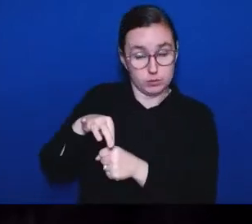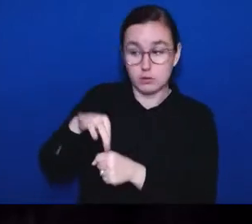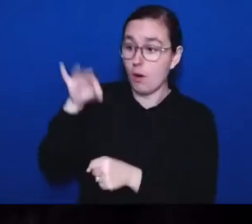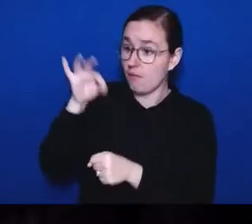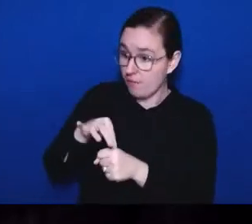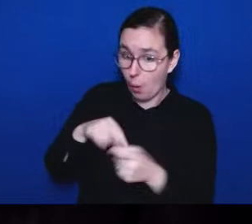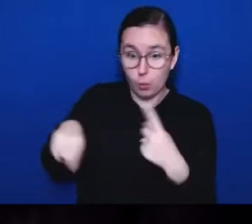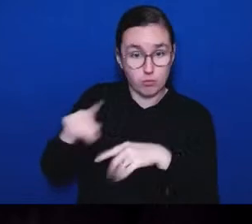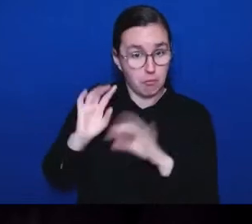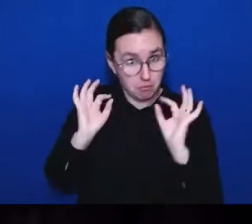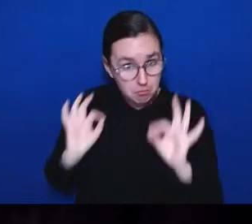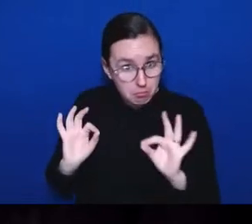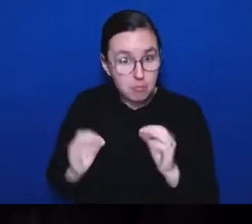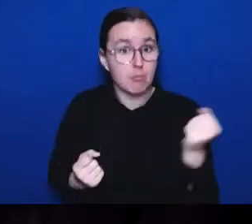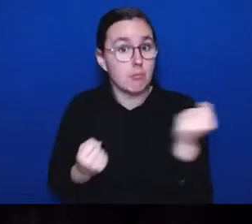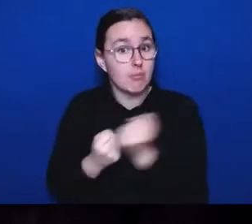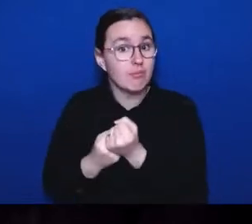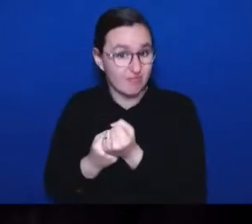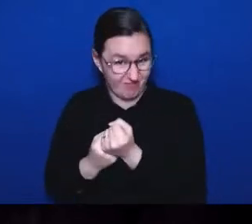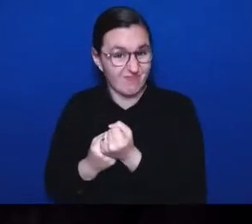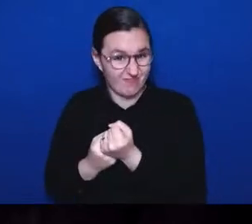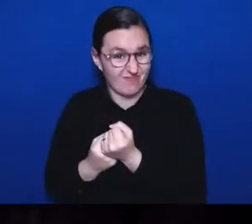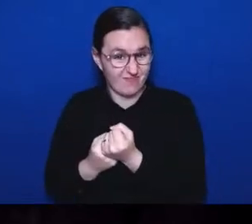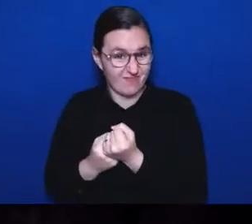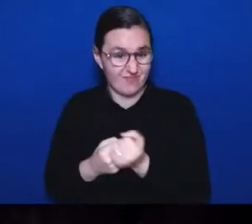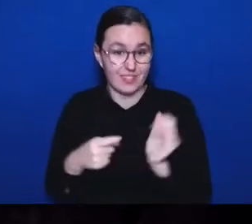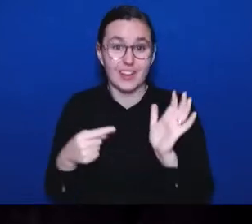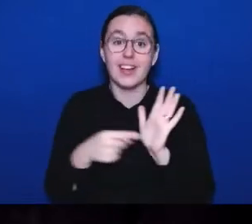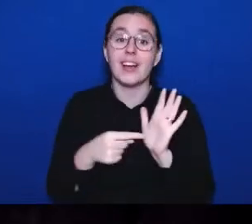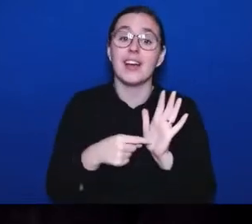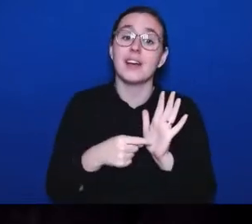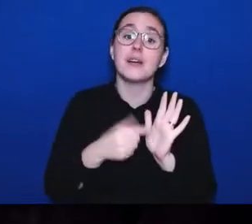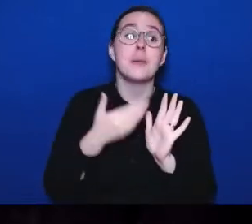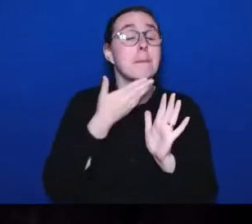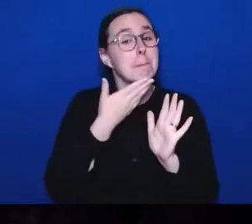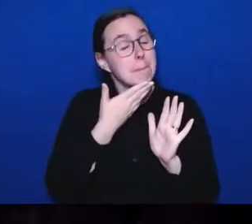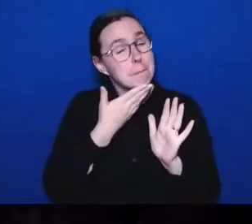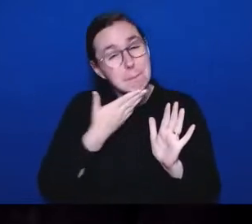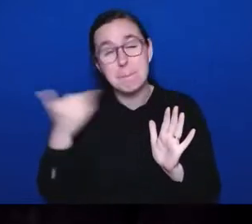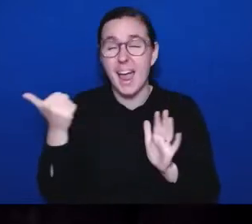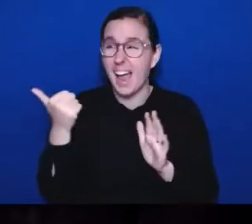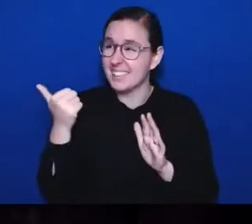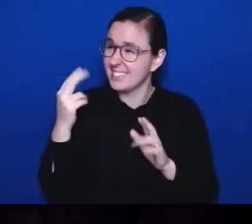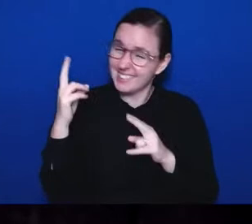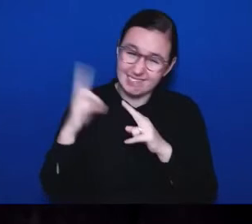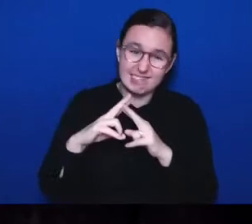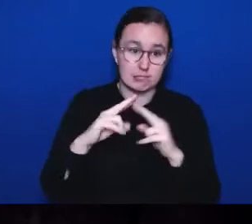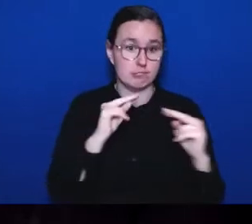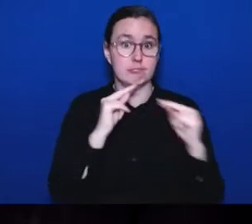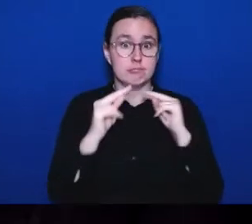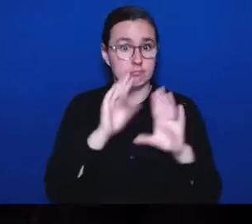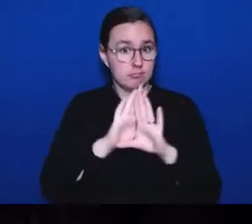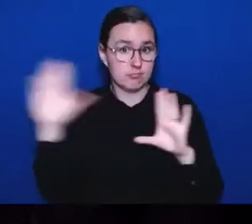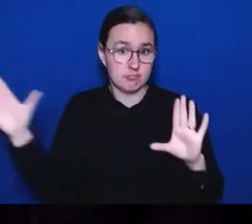Canada this year. And I believe it is one of the best that has ever been negotiated here in BC.